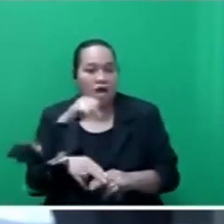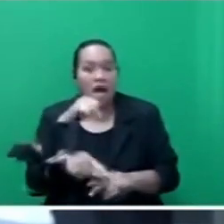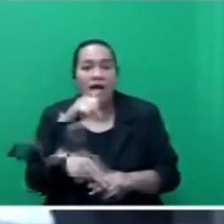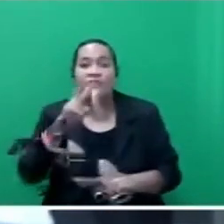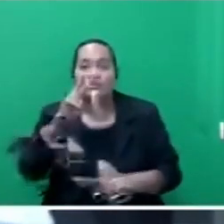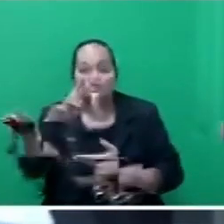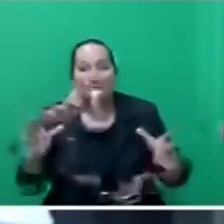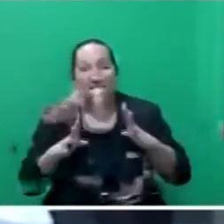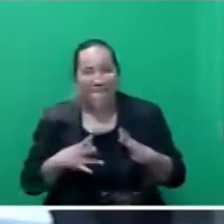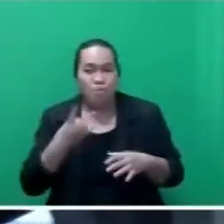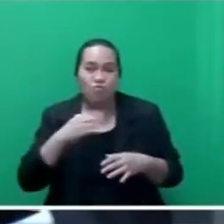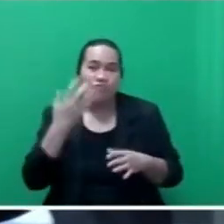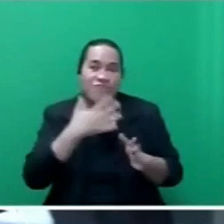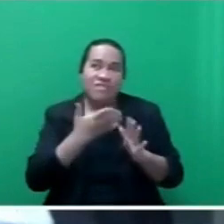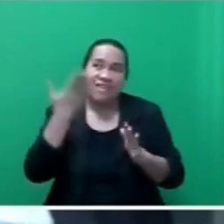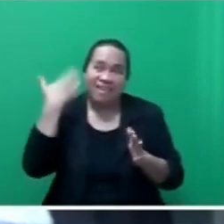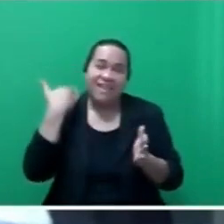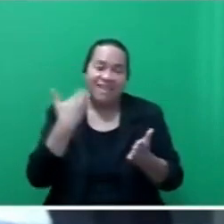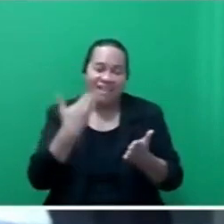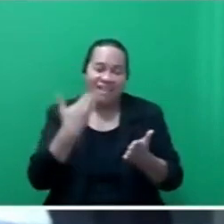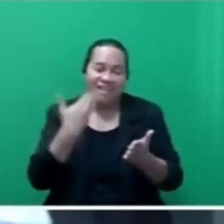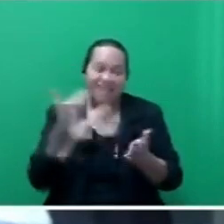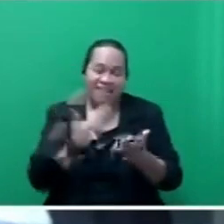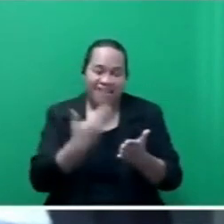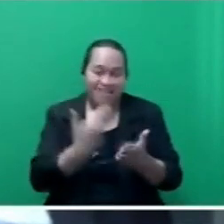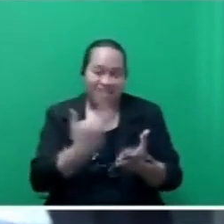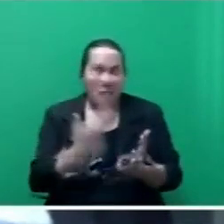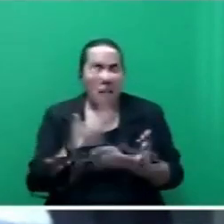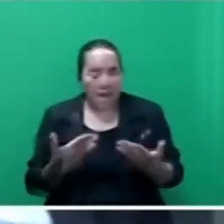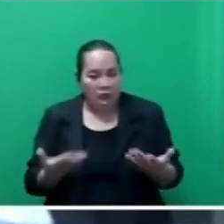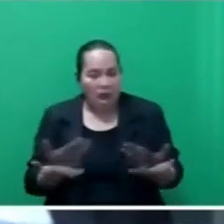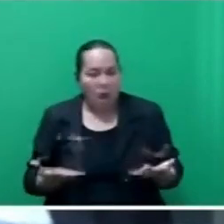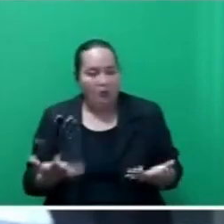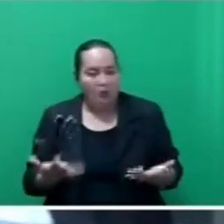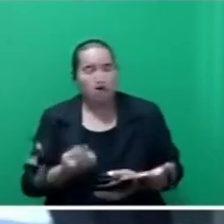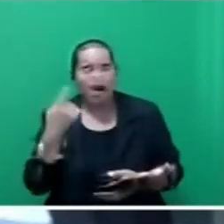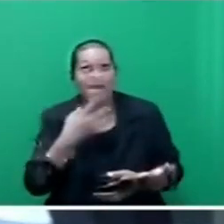medicines were made available. Since then, we have 140 medicines,